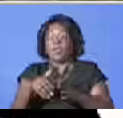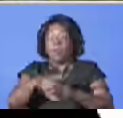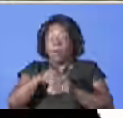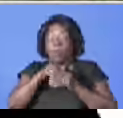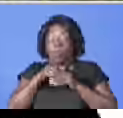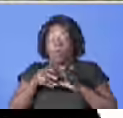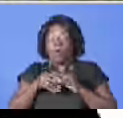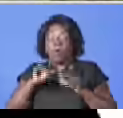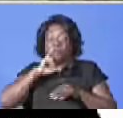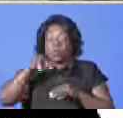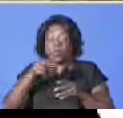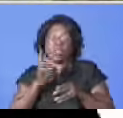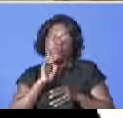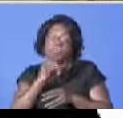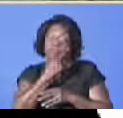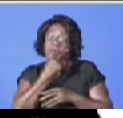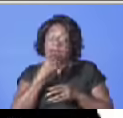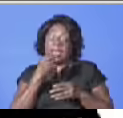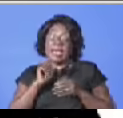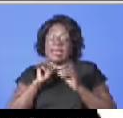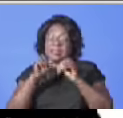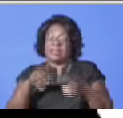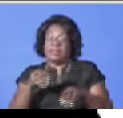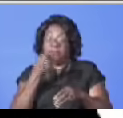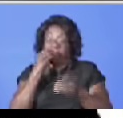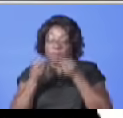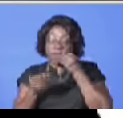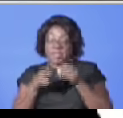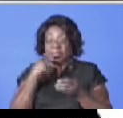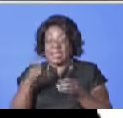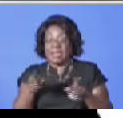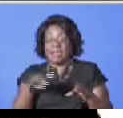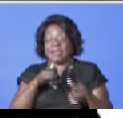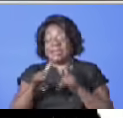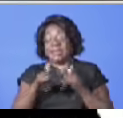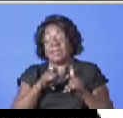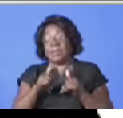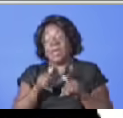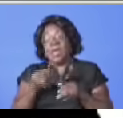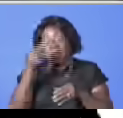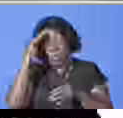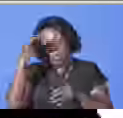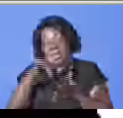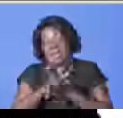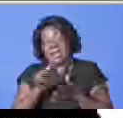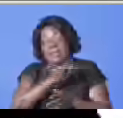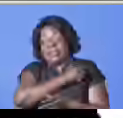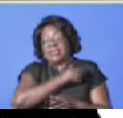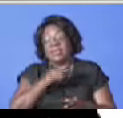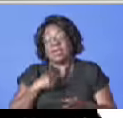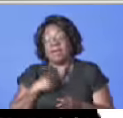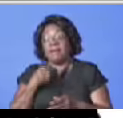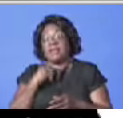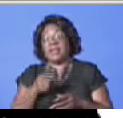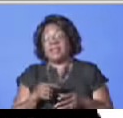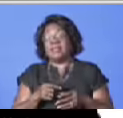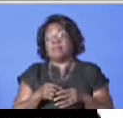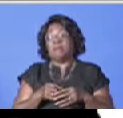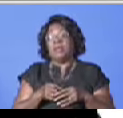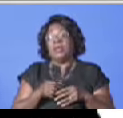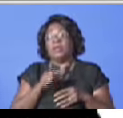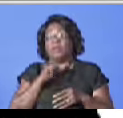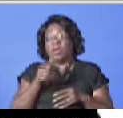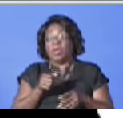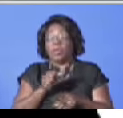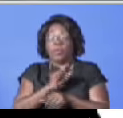Joey's Restaurant and Seafood, Dario Williams, expressed similar sentiments, noting that his staff is bearing most of the brunt of